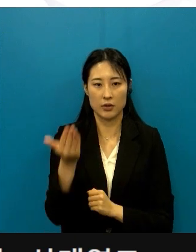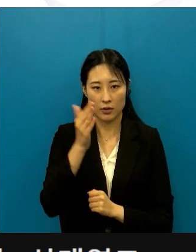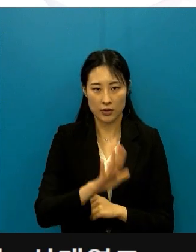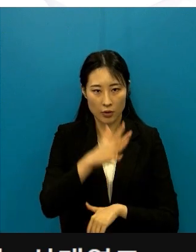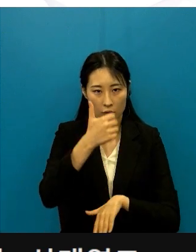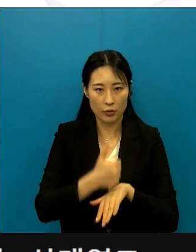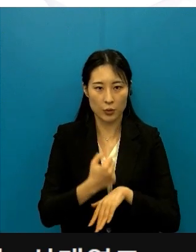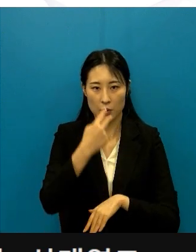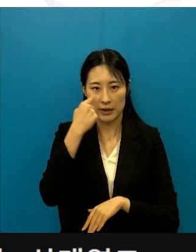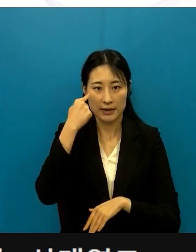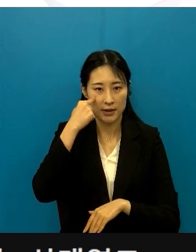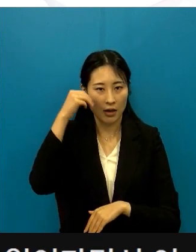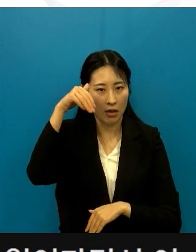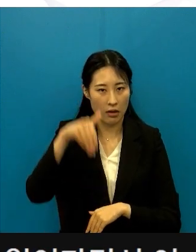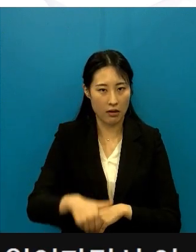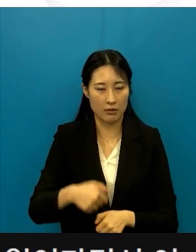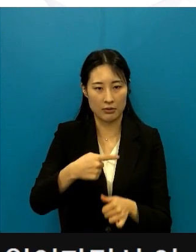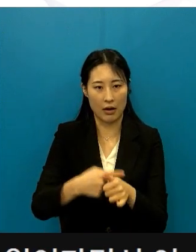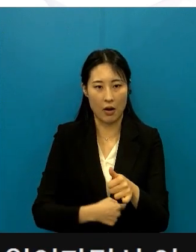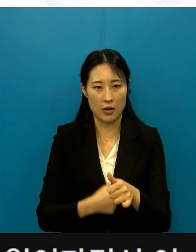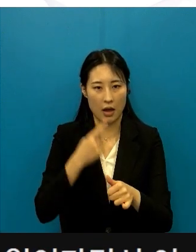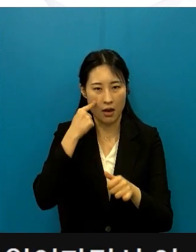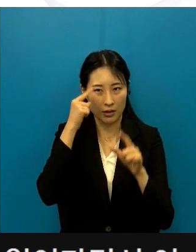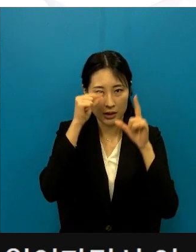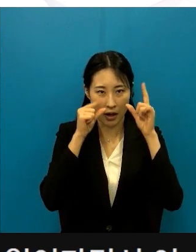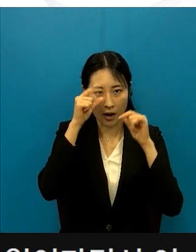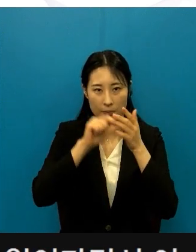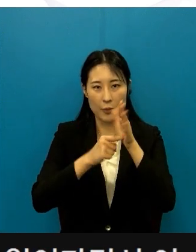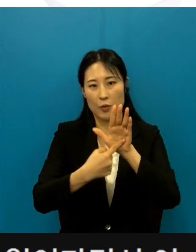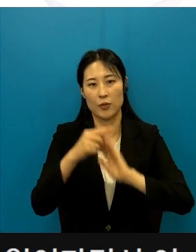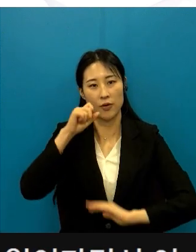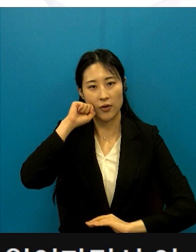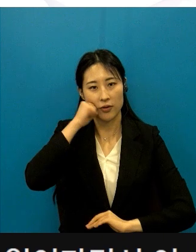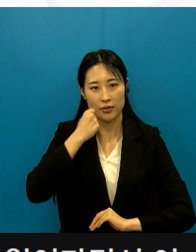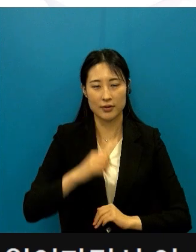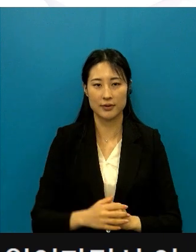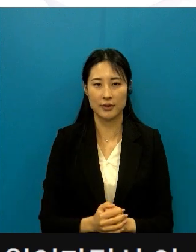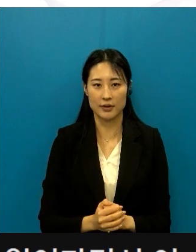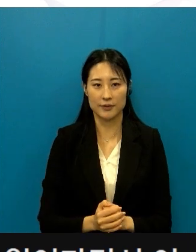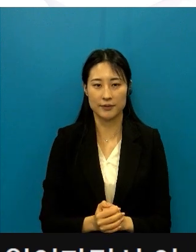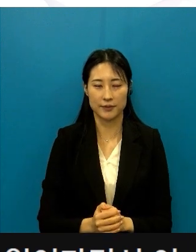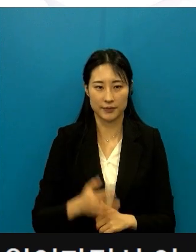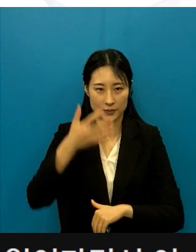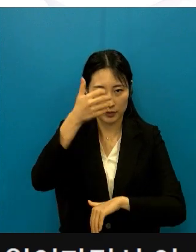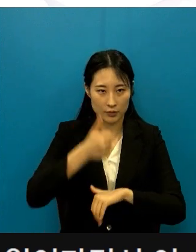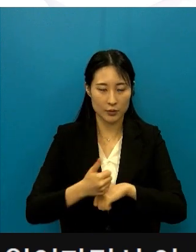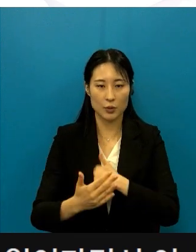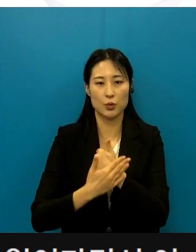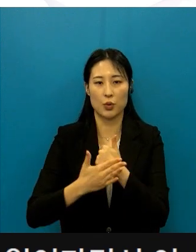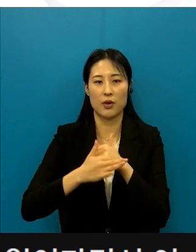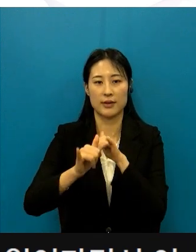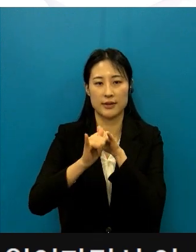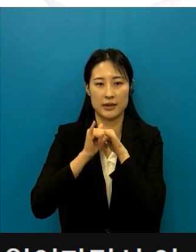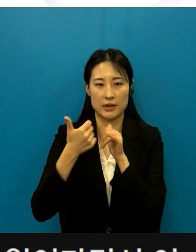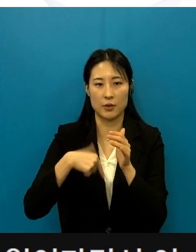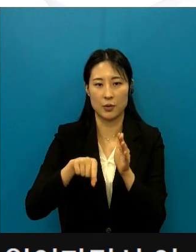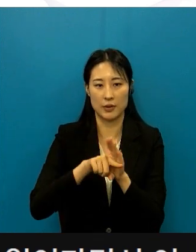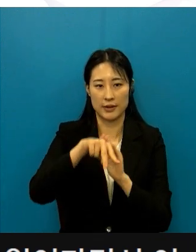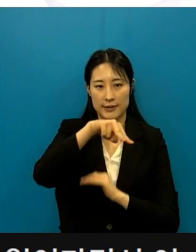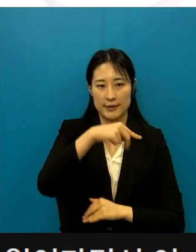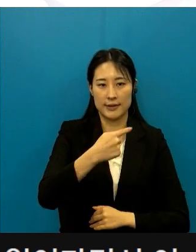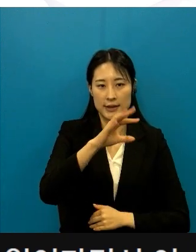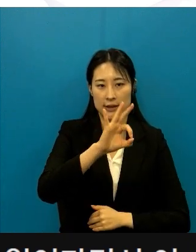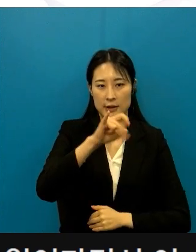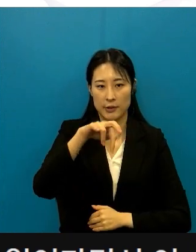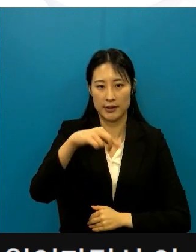deteriorate. She considered opting for assisted suicide in Switzerland. However, this was no longer